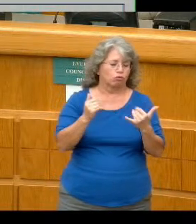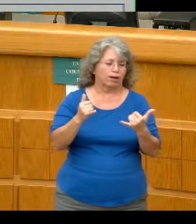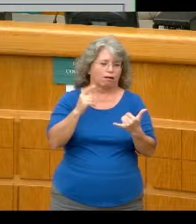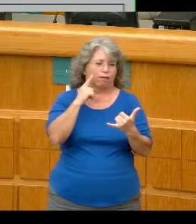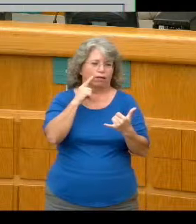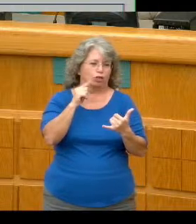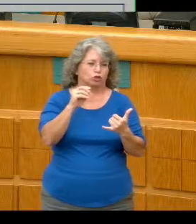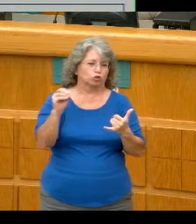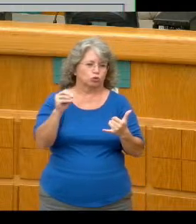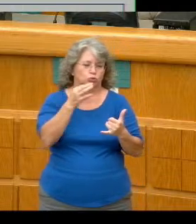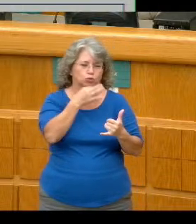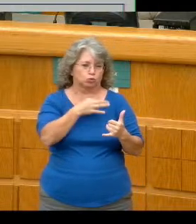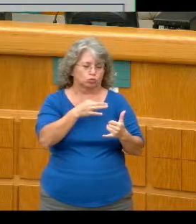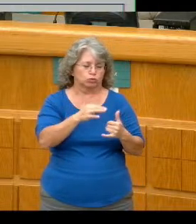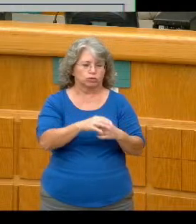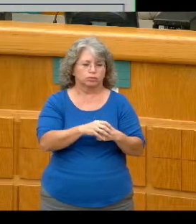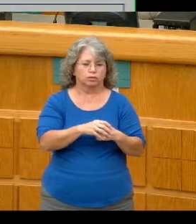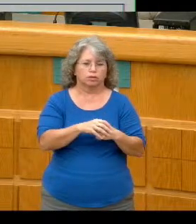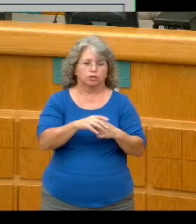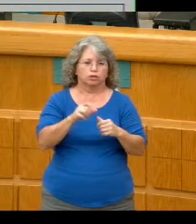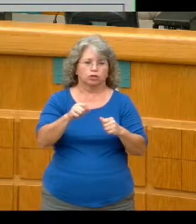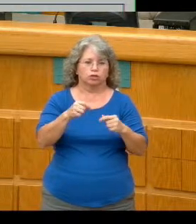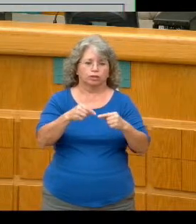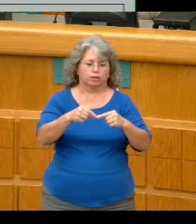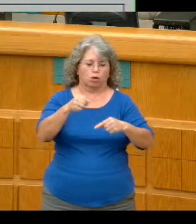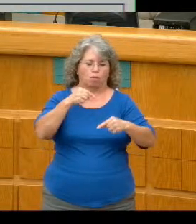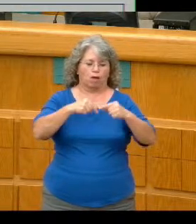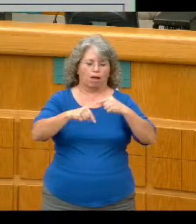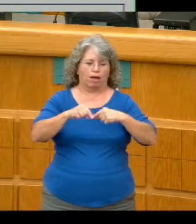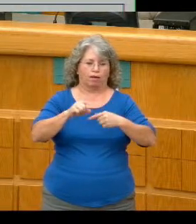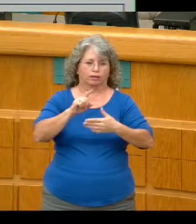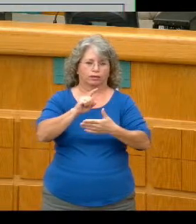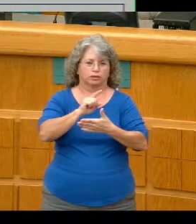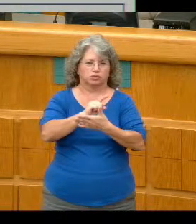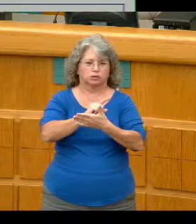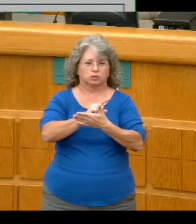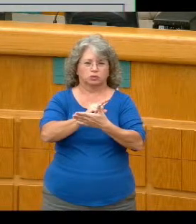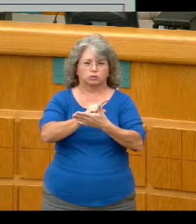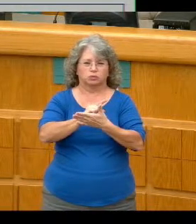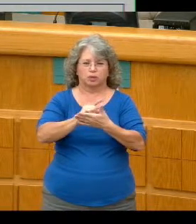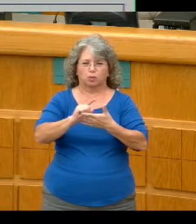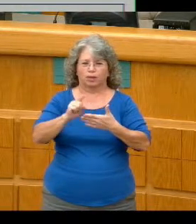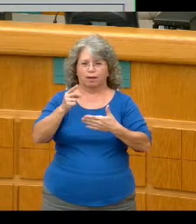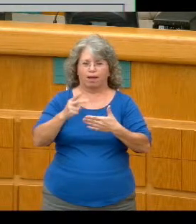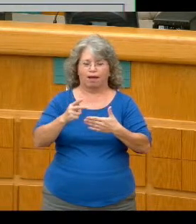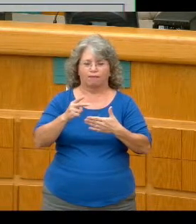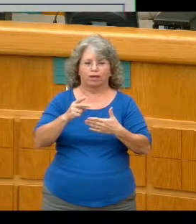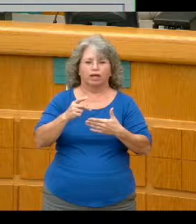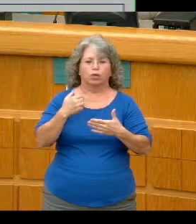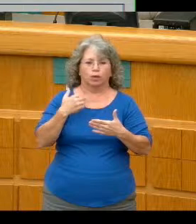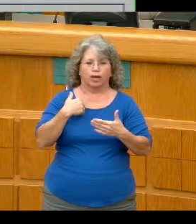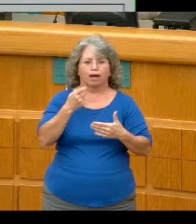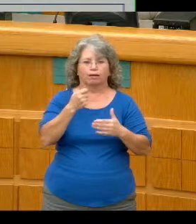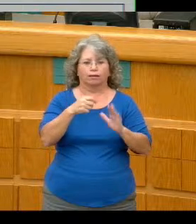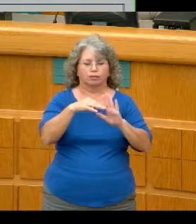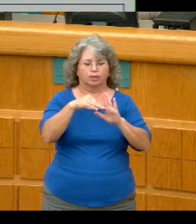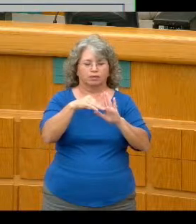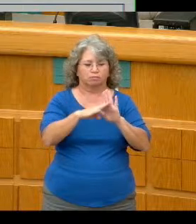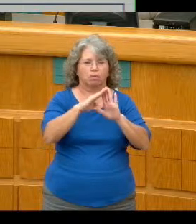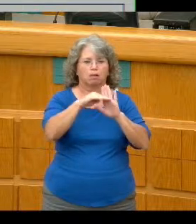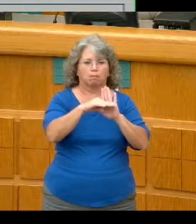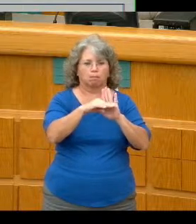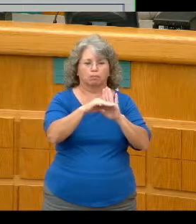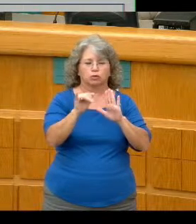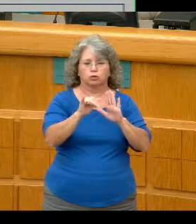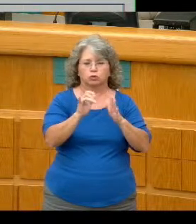Right now, I think it's too soon to tell. And you could just back up a week and a half and see that we went through a little bump up before that